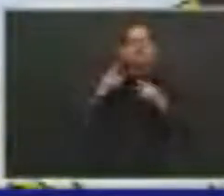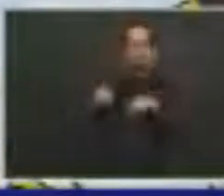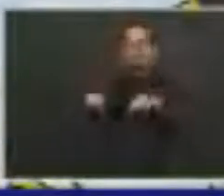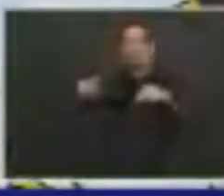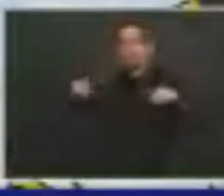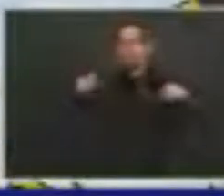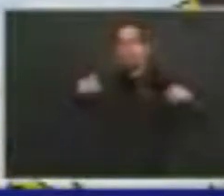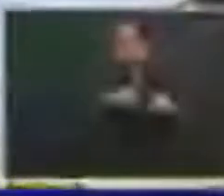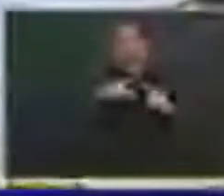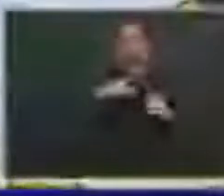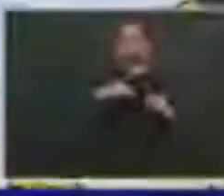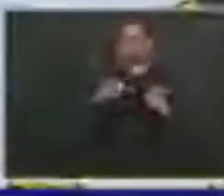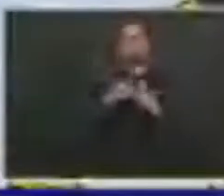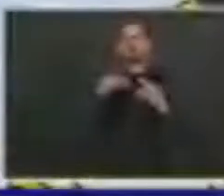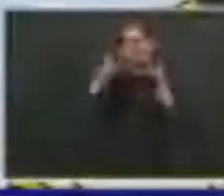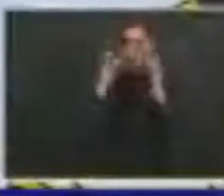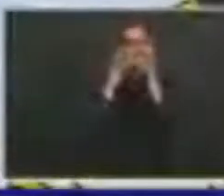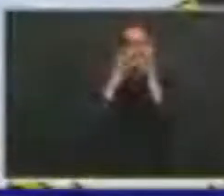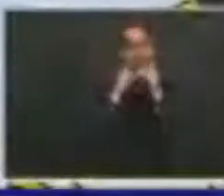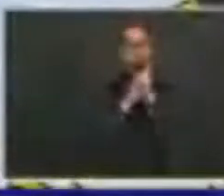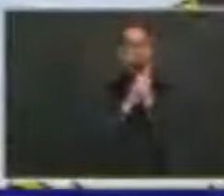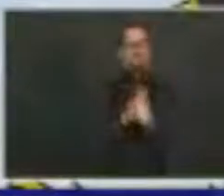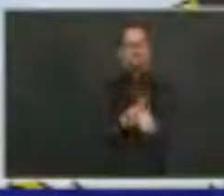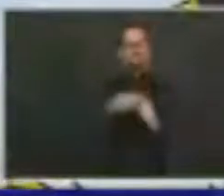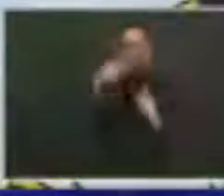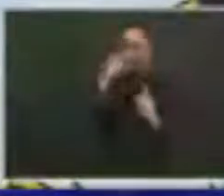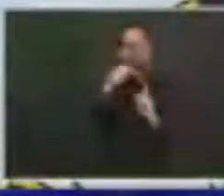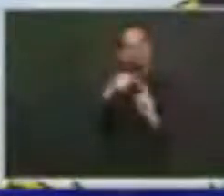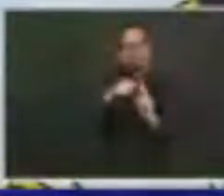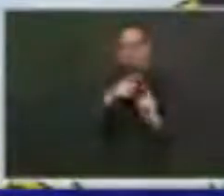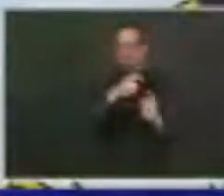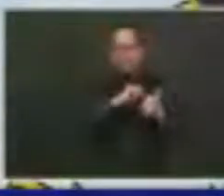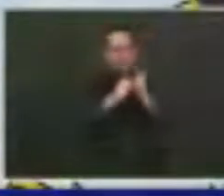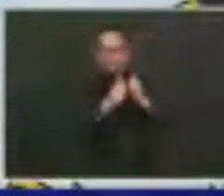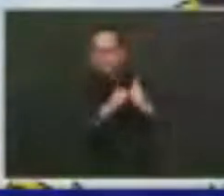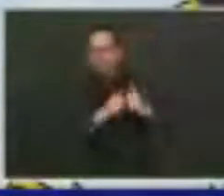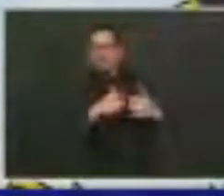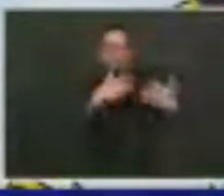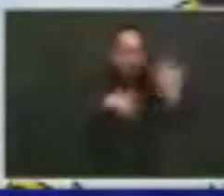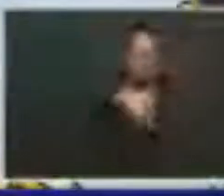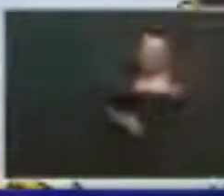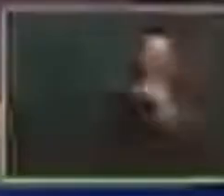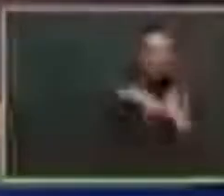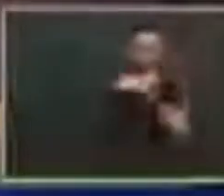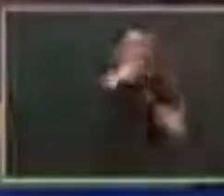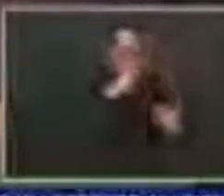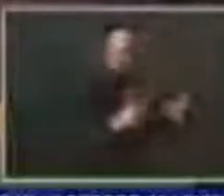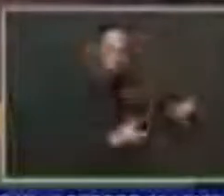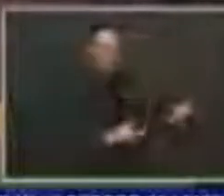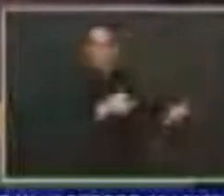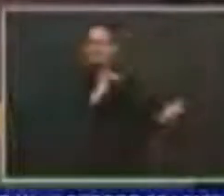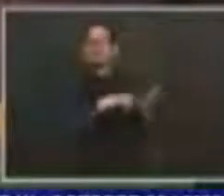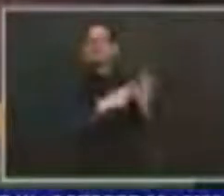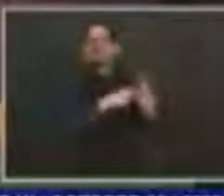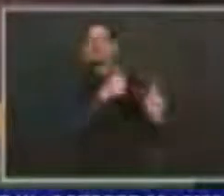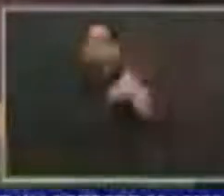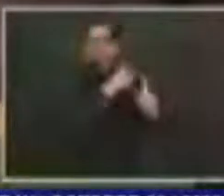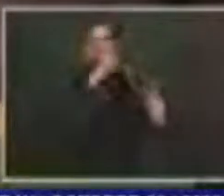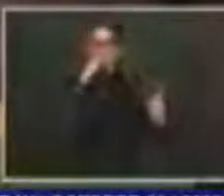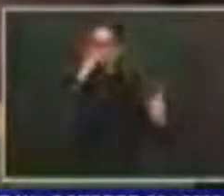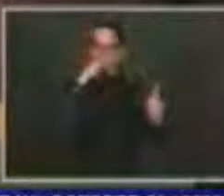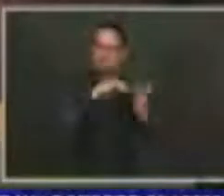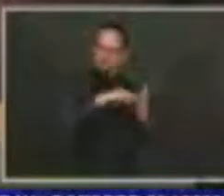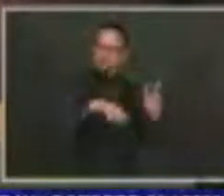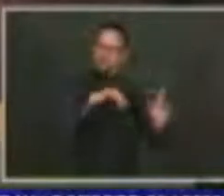contacts? And they have a long list of contacts. And so they're not staying at home. Sorry, just on the Providence schools,